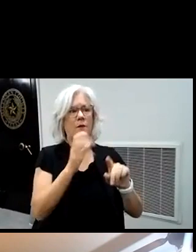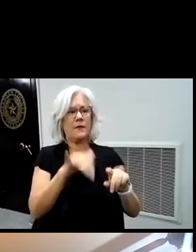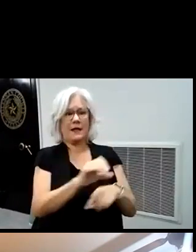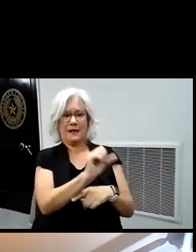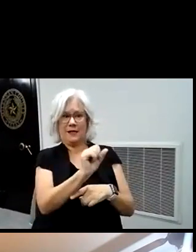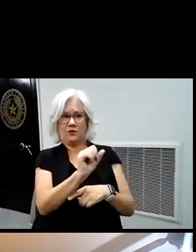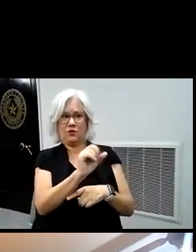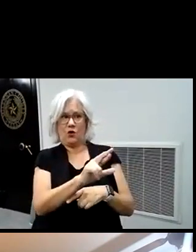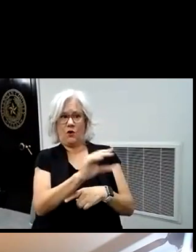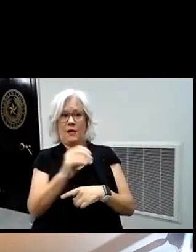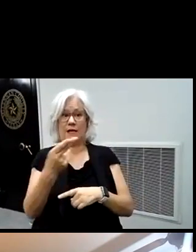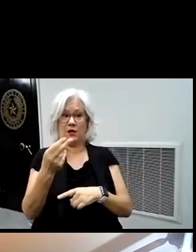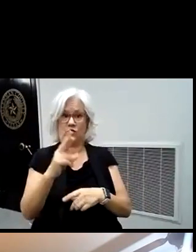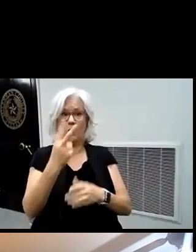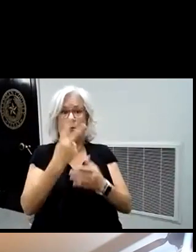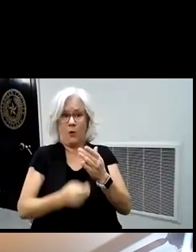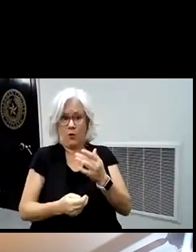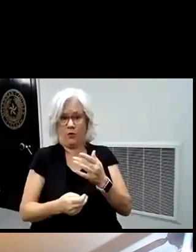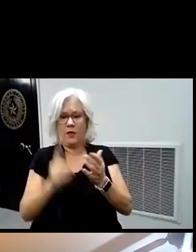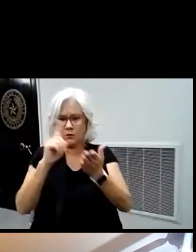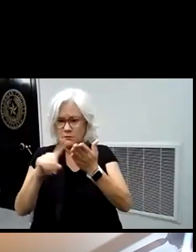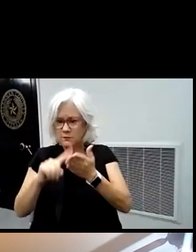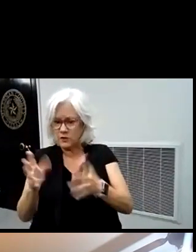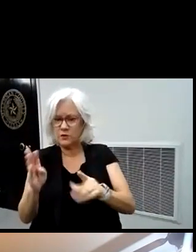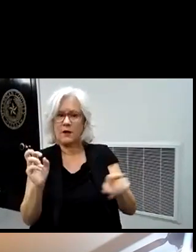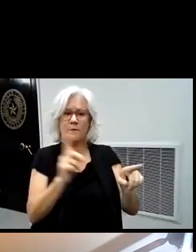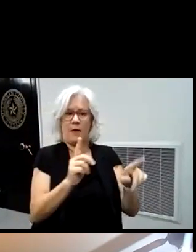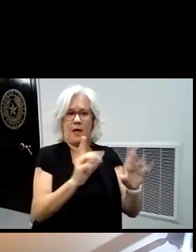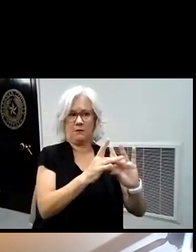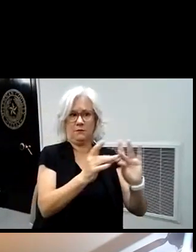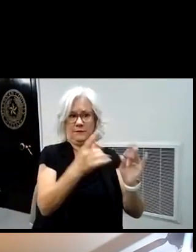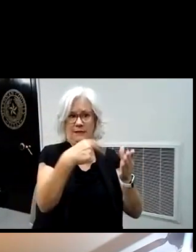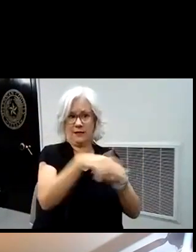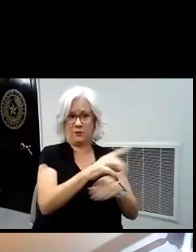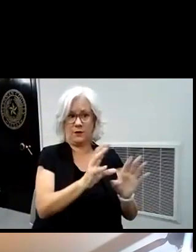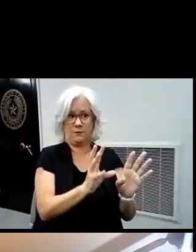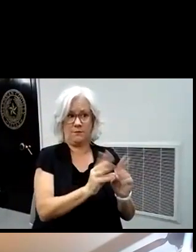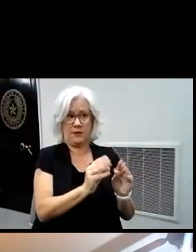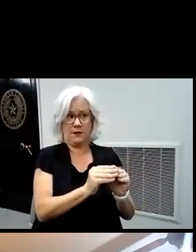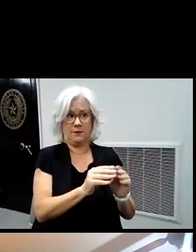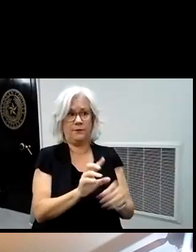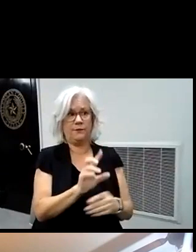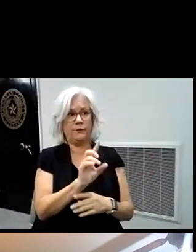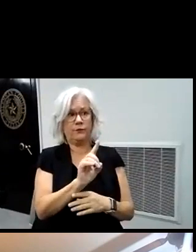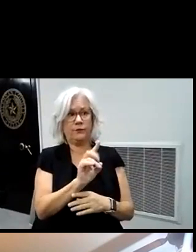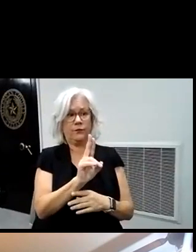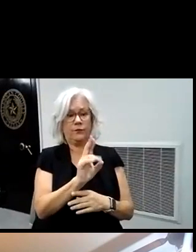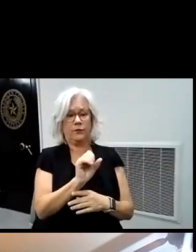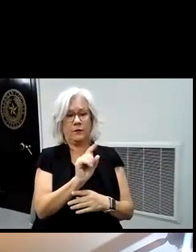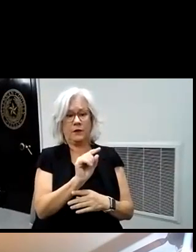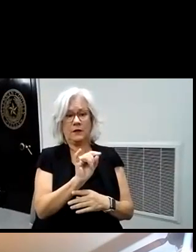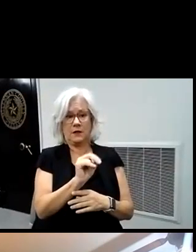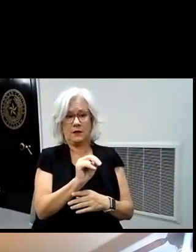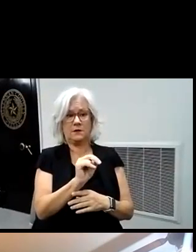as HR. And then Dustin Chapman, who's been working on this as